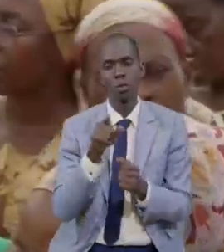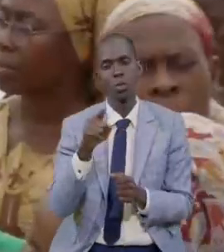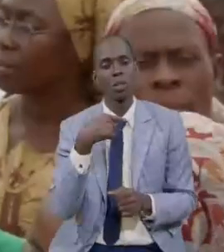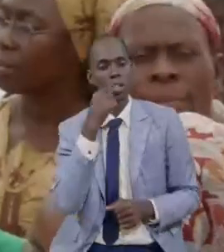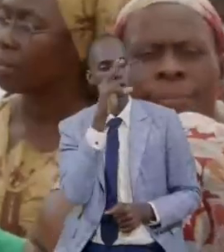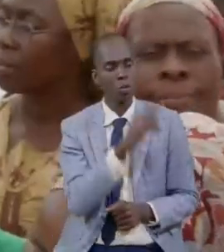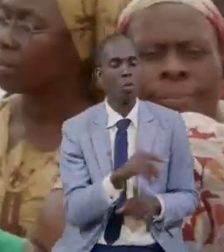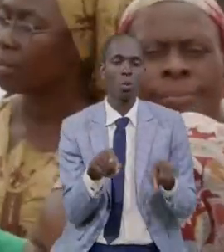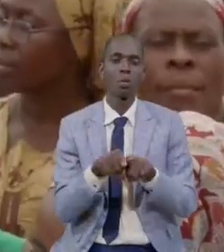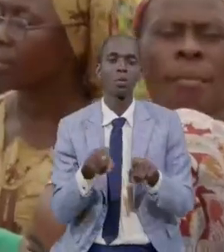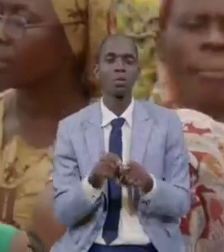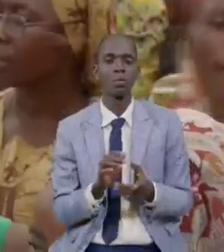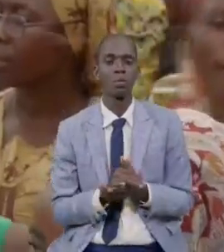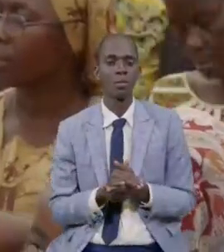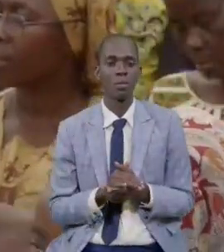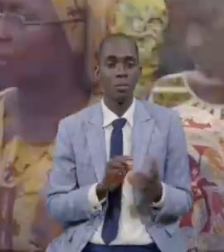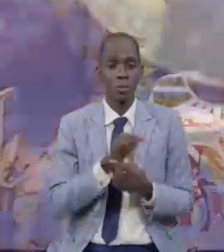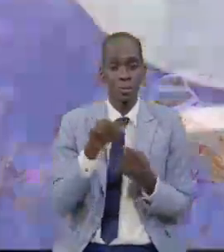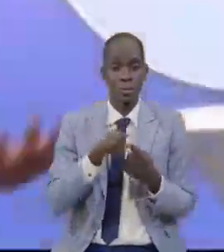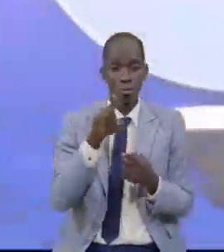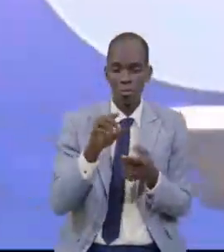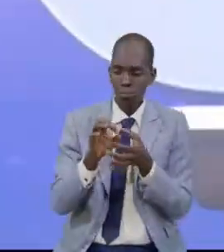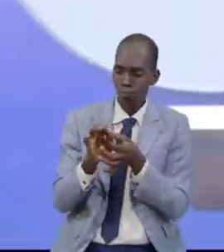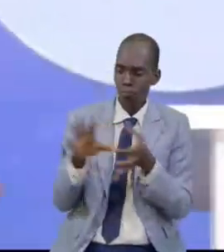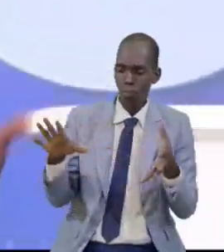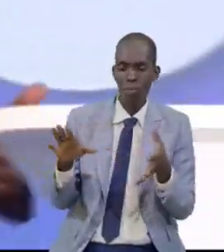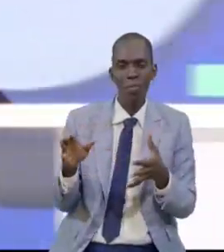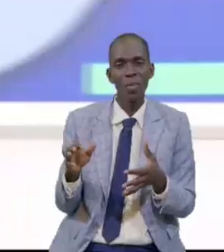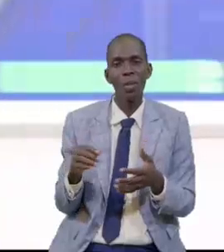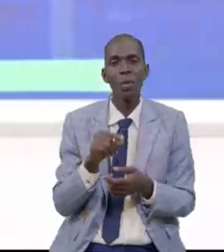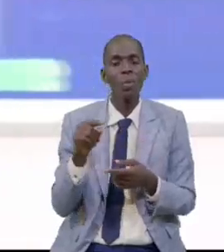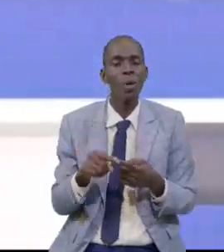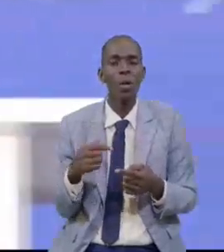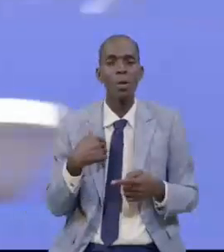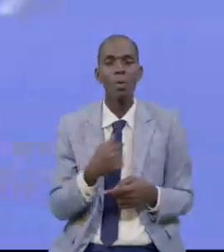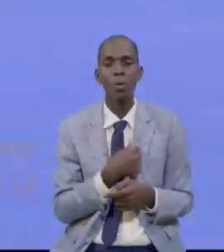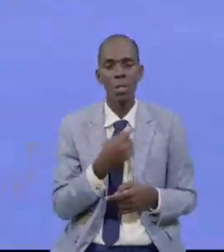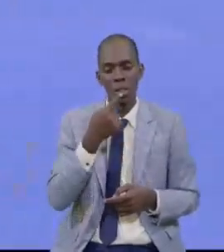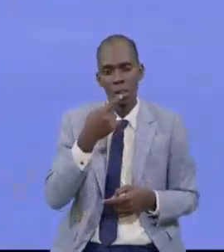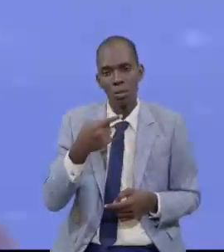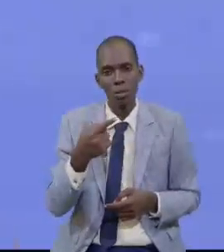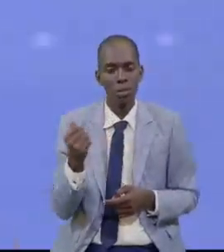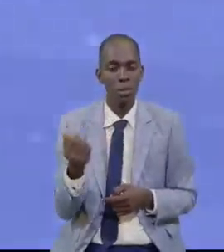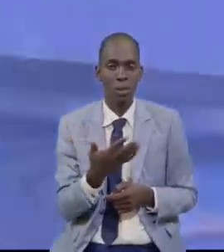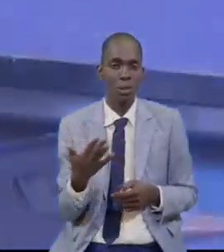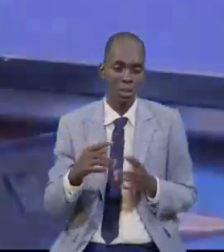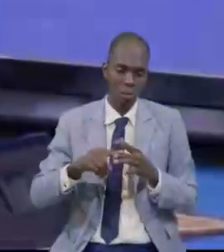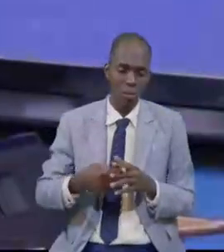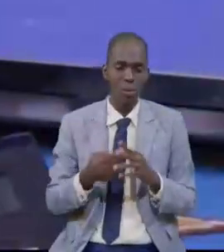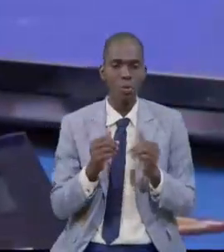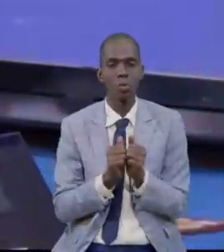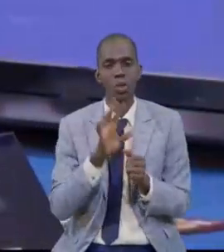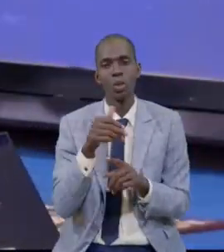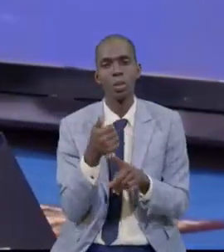When you lose anything, no one will say anything, begins with yourself. When you lose